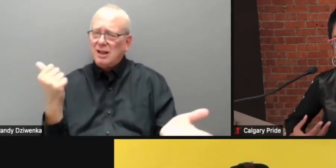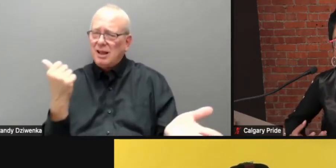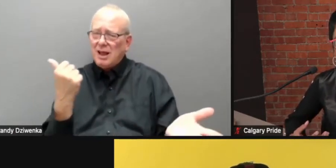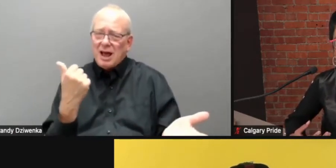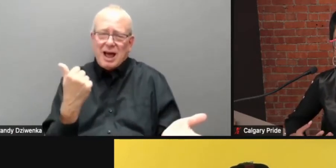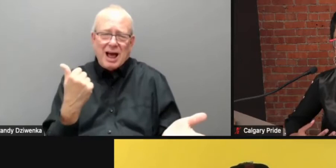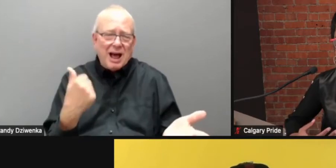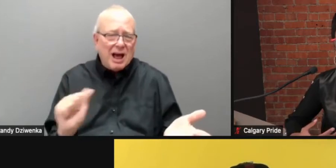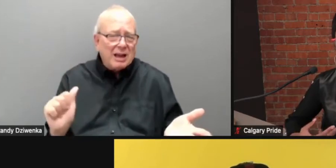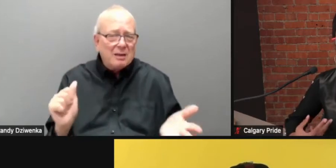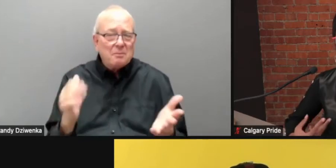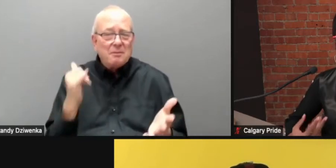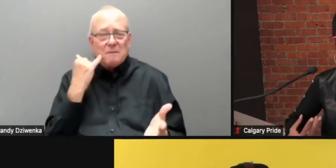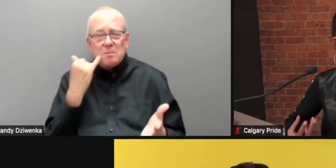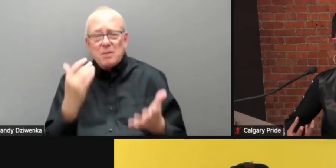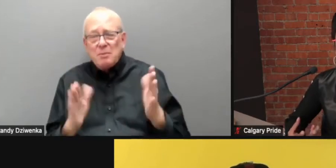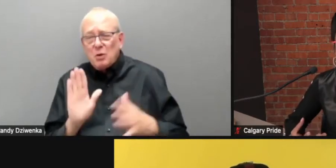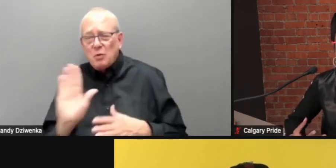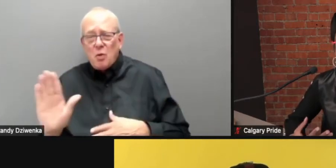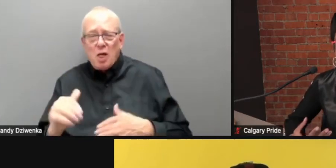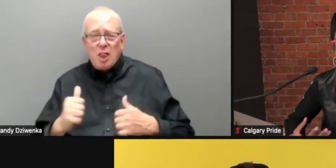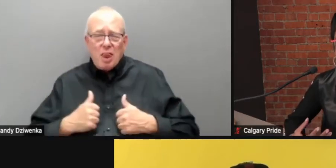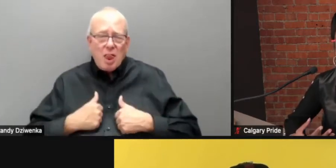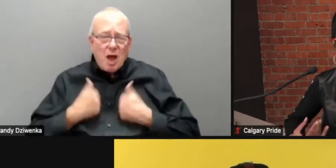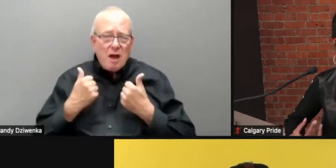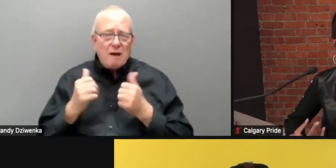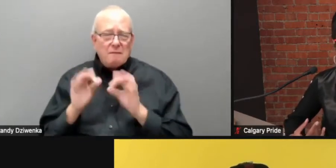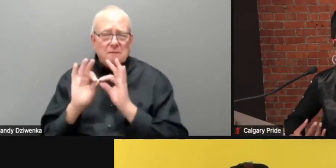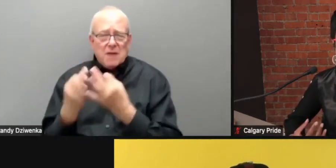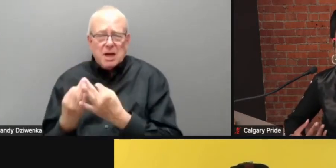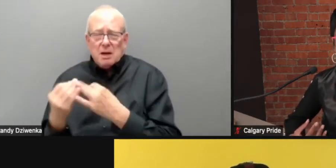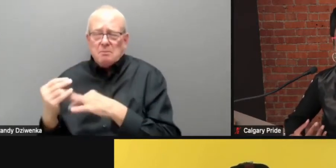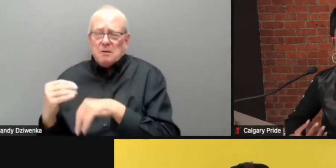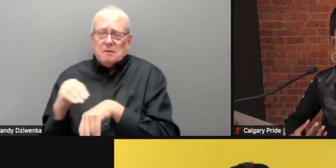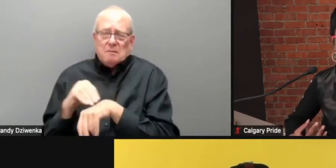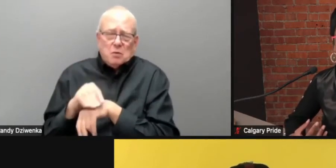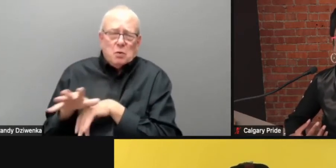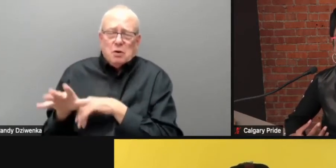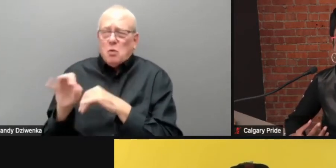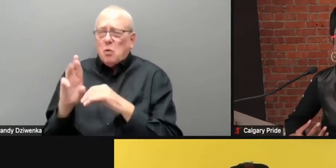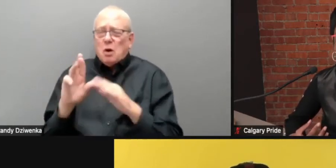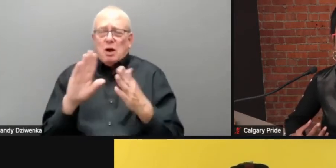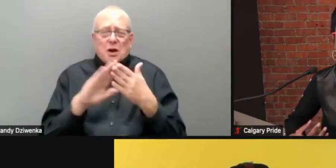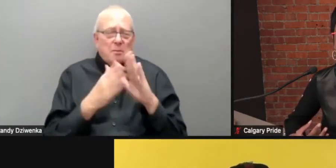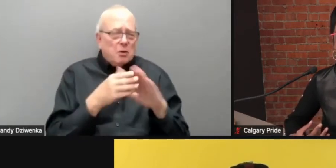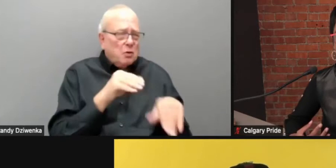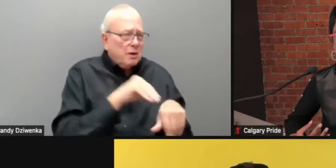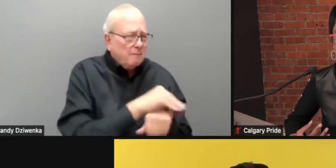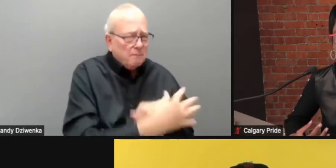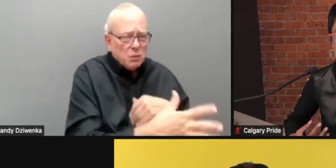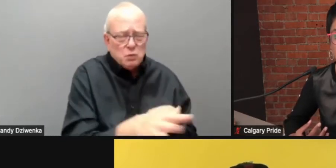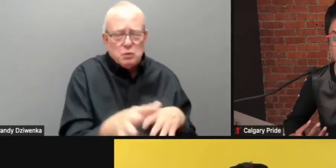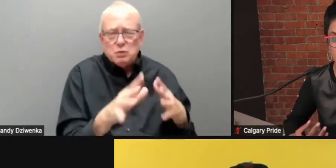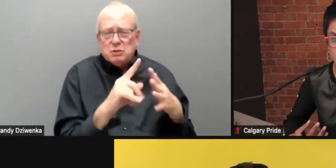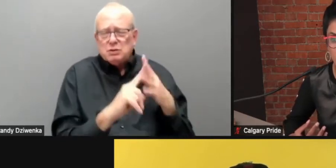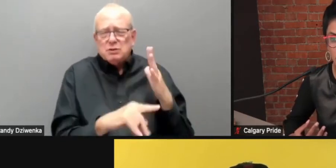your family life, or whatever community space that you're in. We would encourage you to take that step,